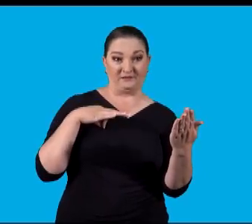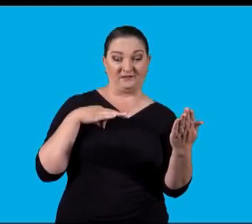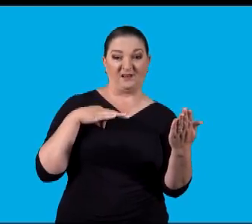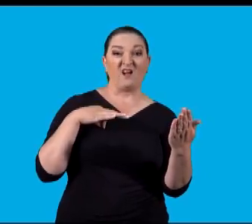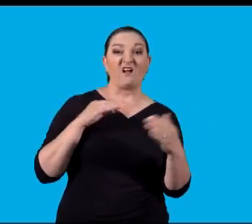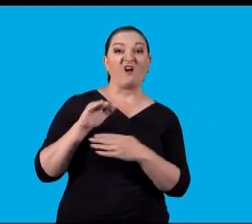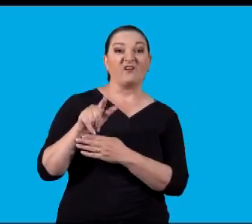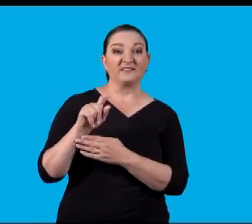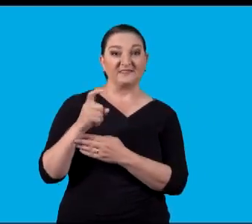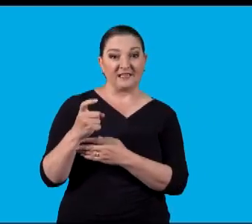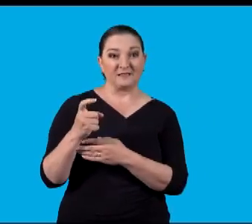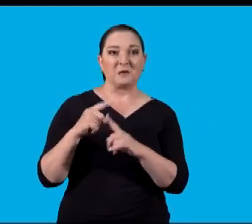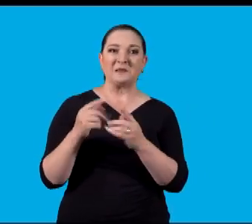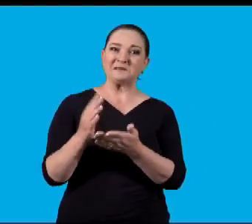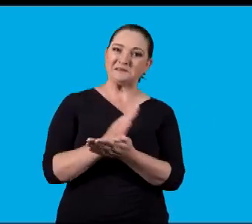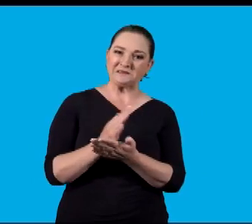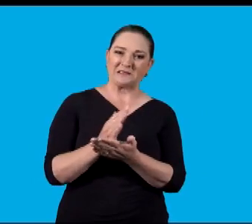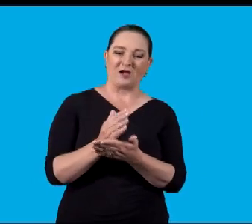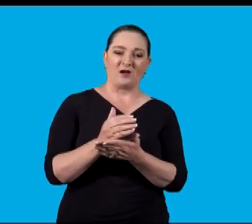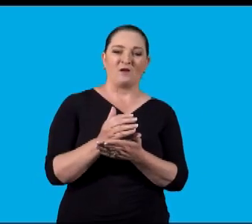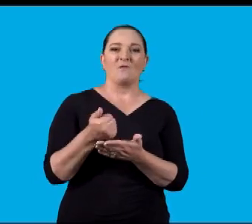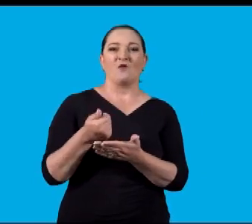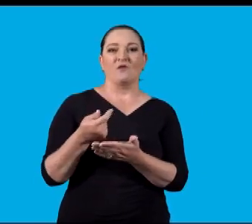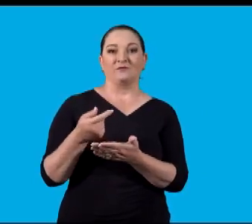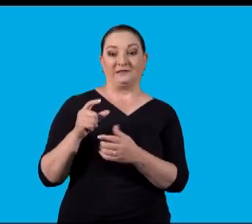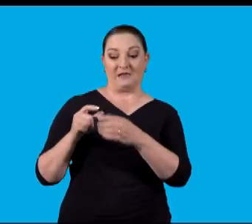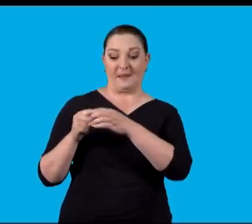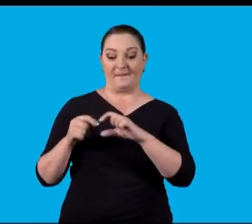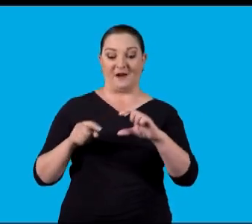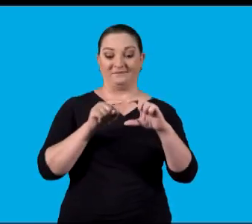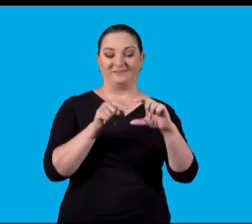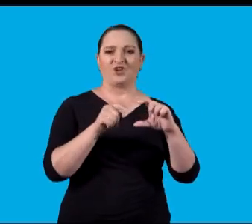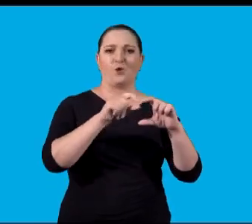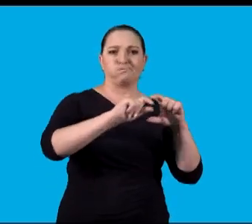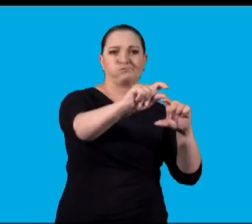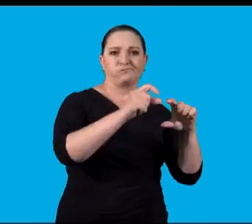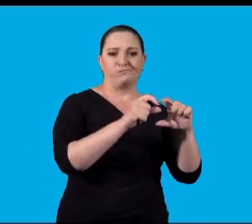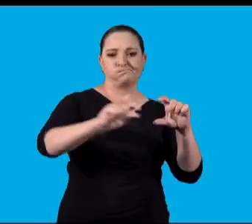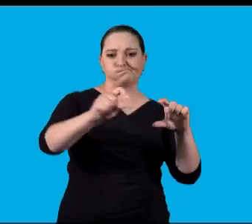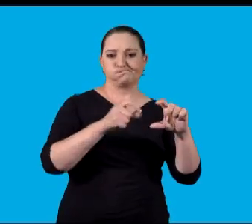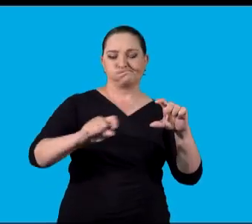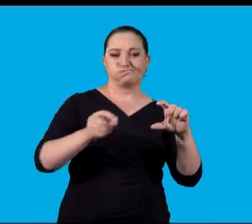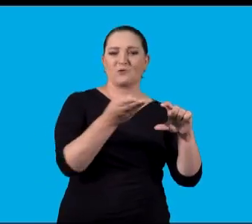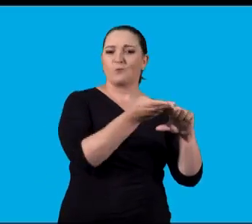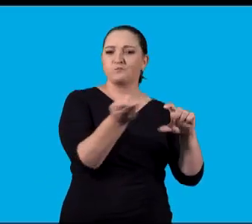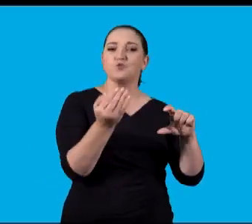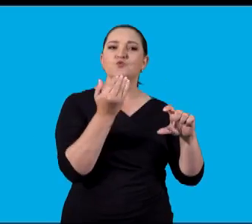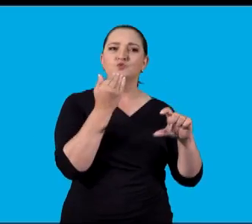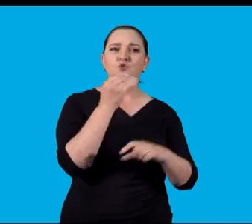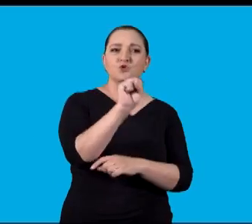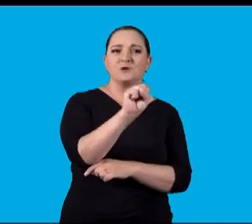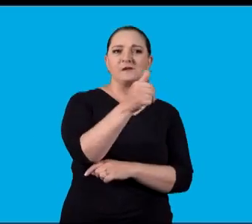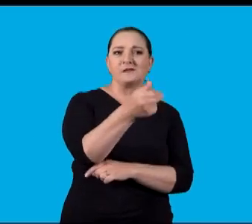remaining profits must be shared amongst shareholders. In grade 12, we are now dealing with shareholders.